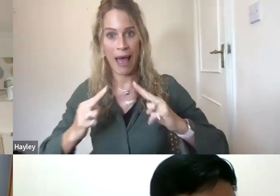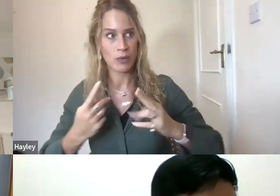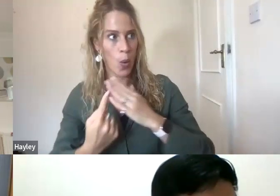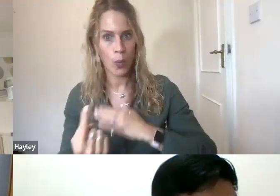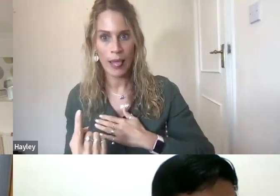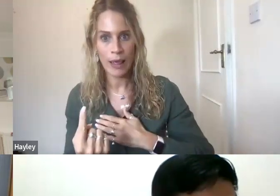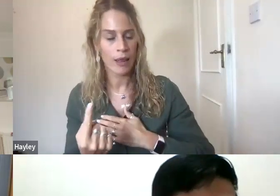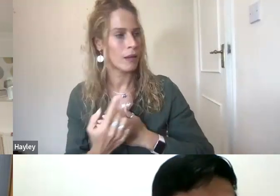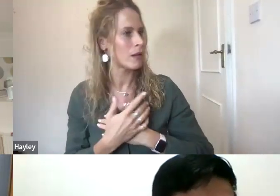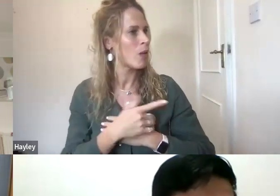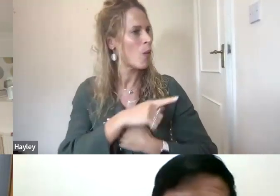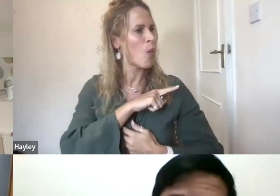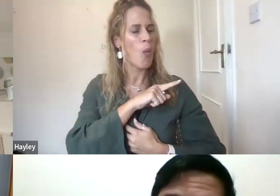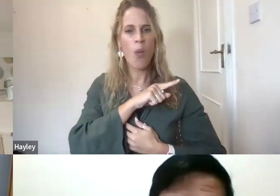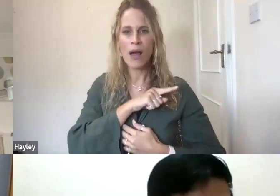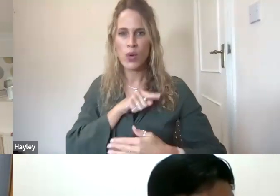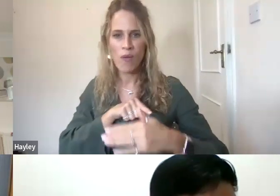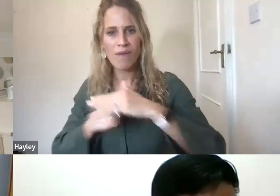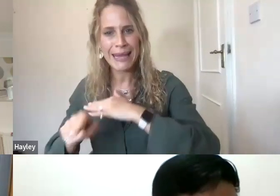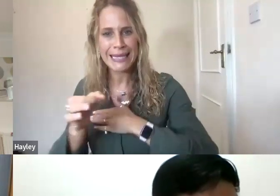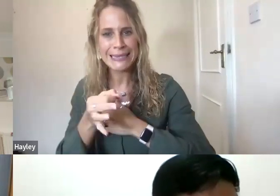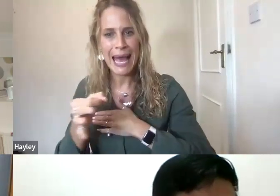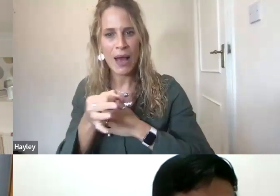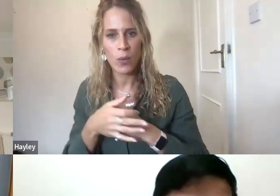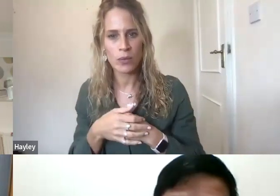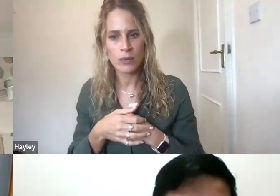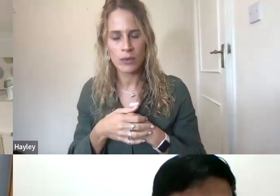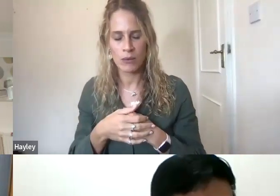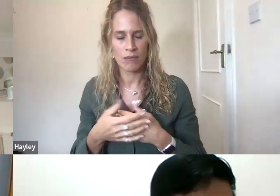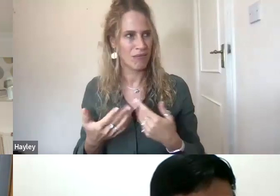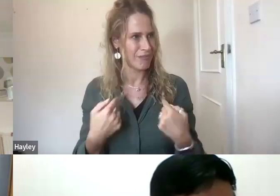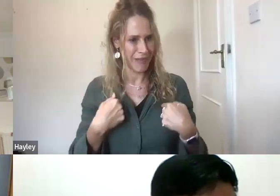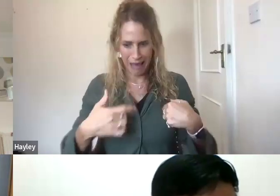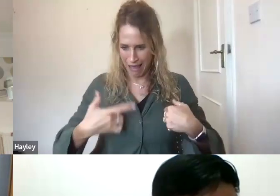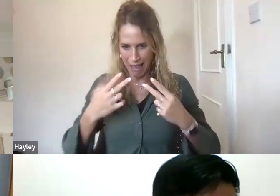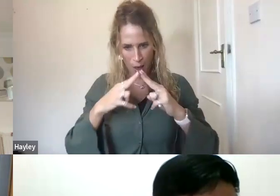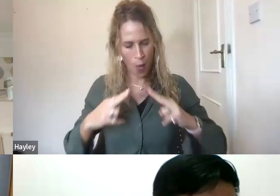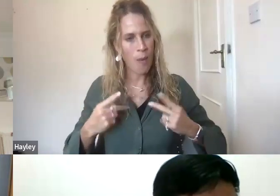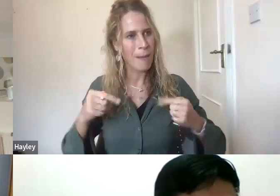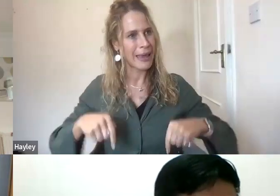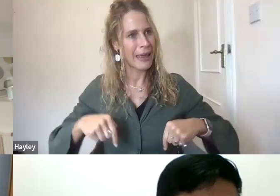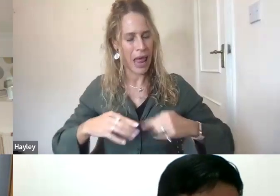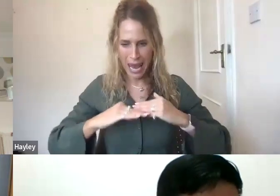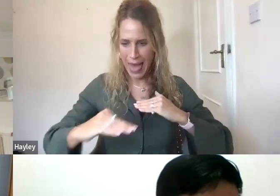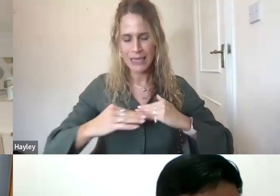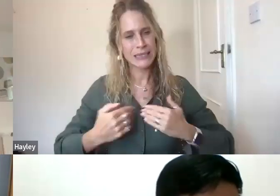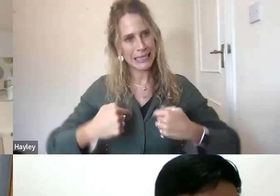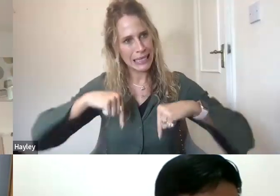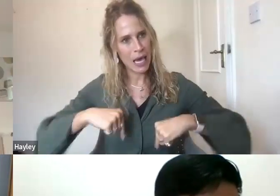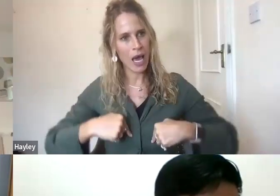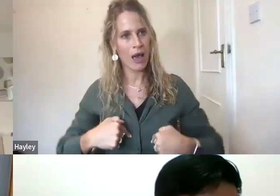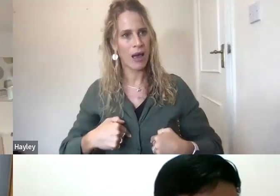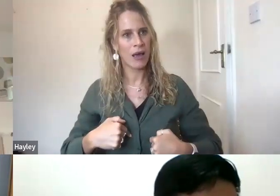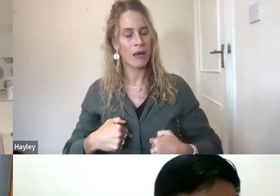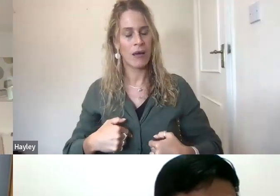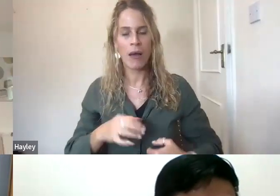Why don't you flee the town? This is where our house is. This is where our land is. Why don't you